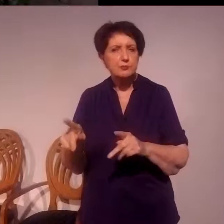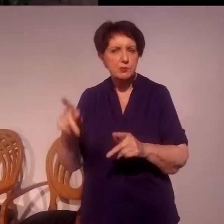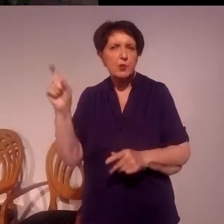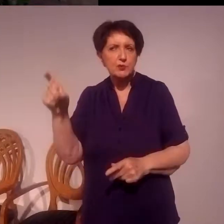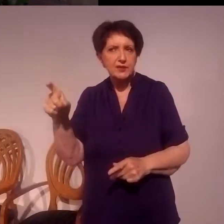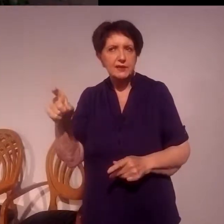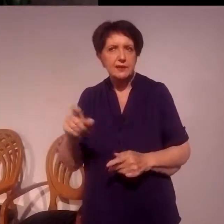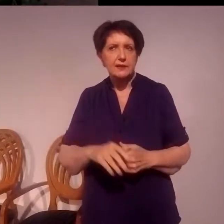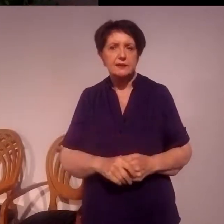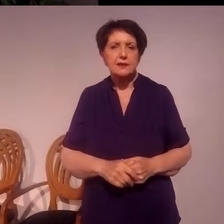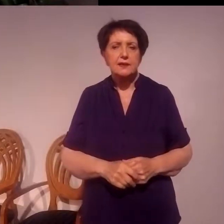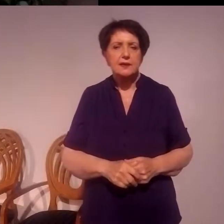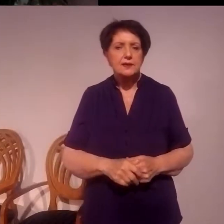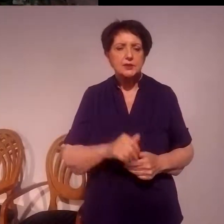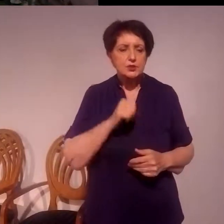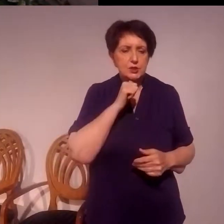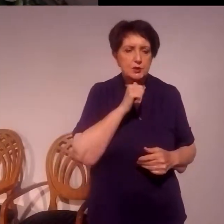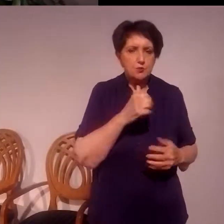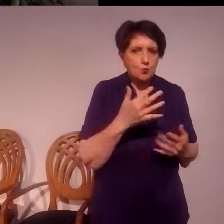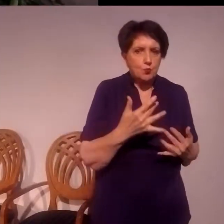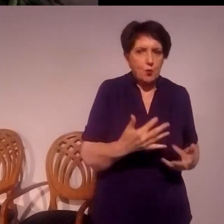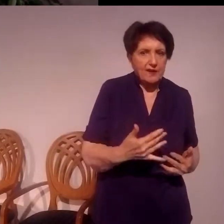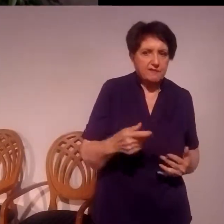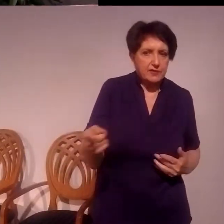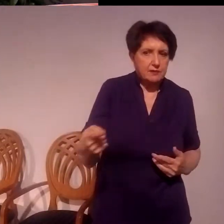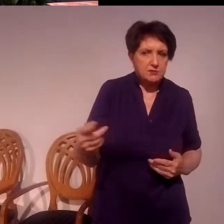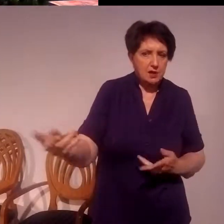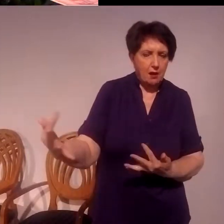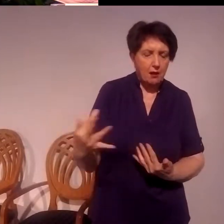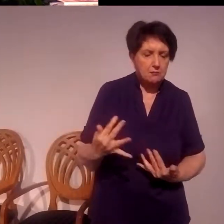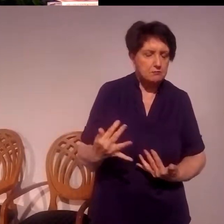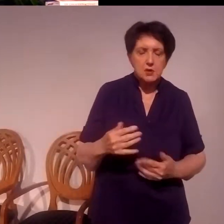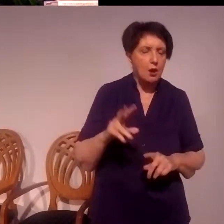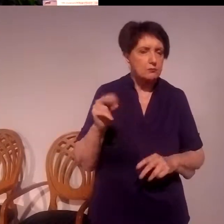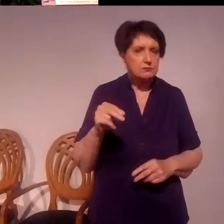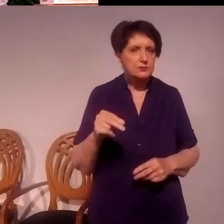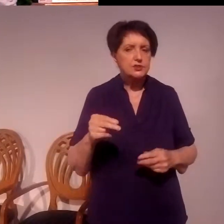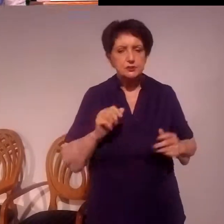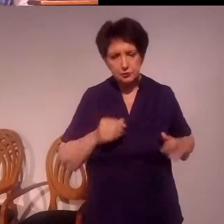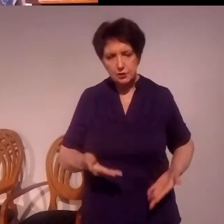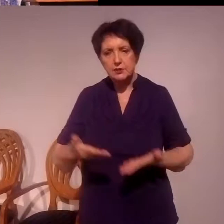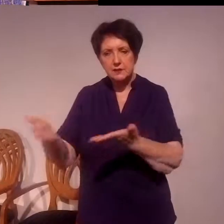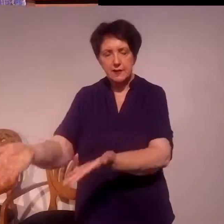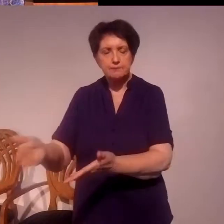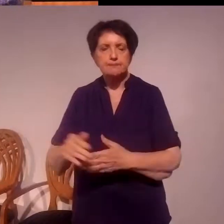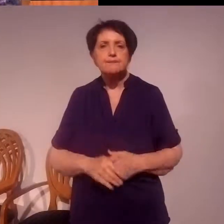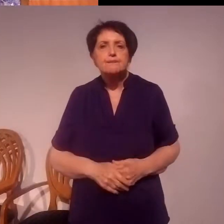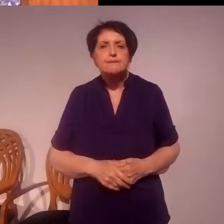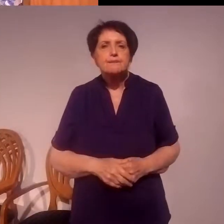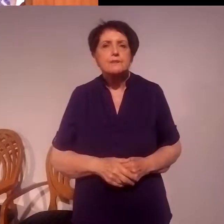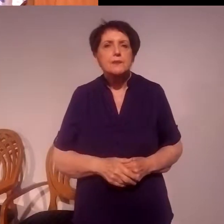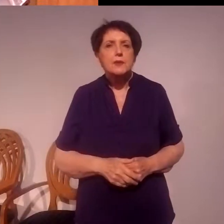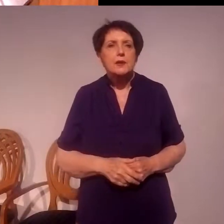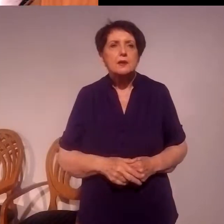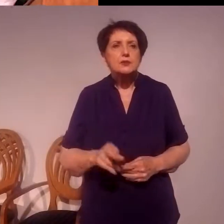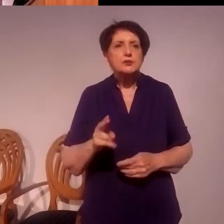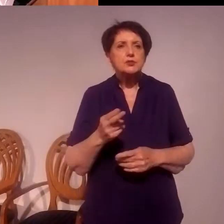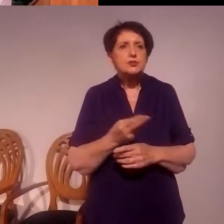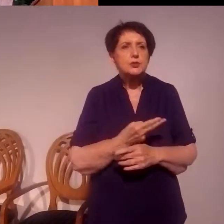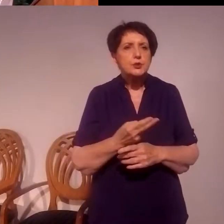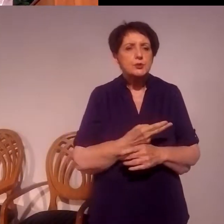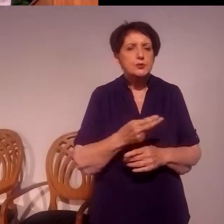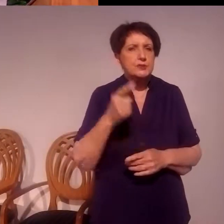it. She didn't wait for them to come to her. She actually took it to them. And she used our